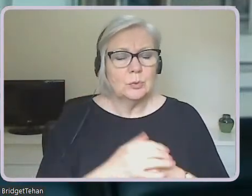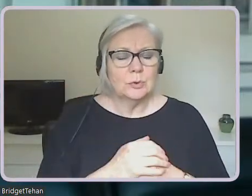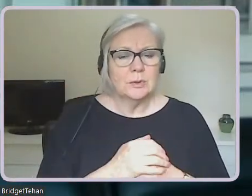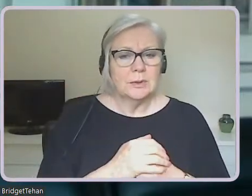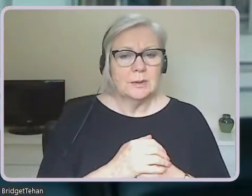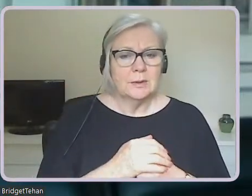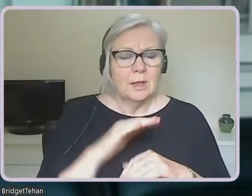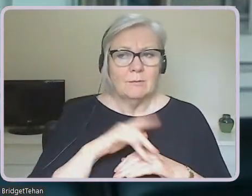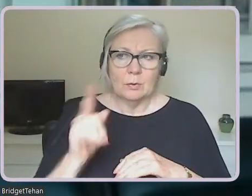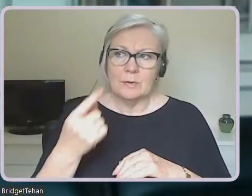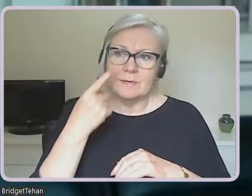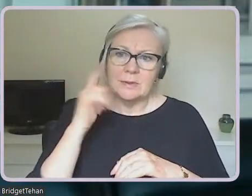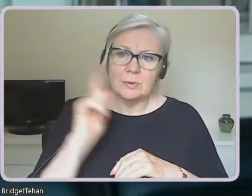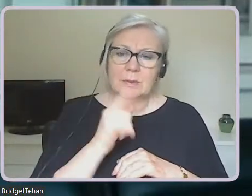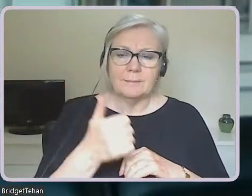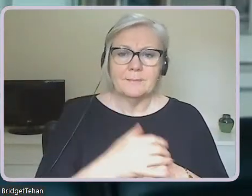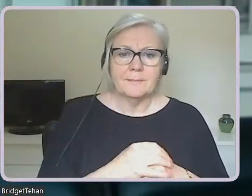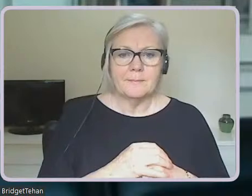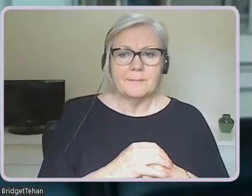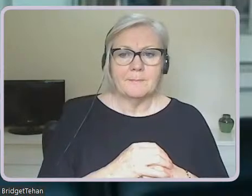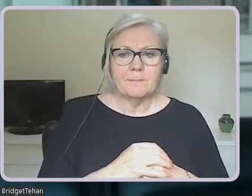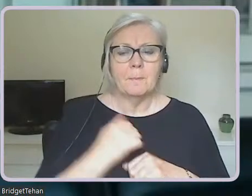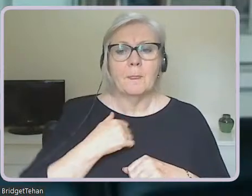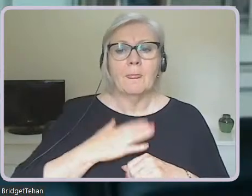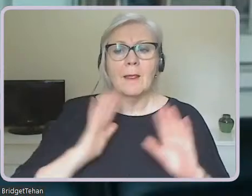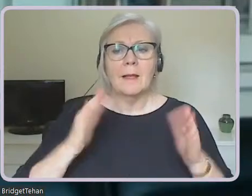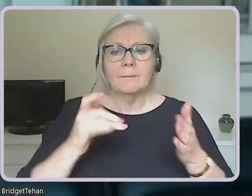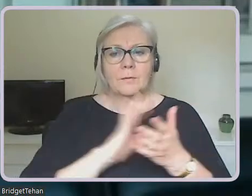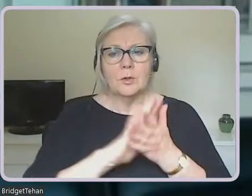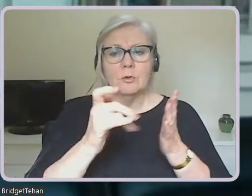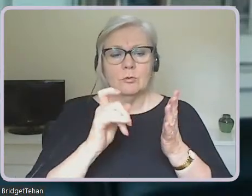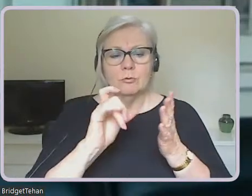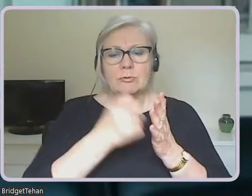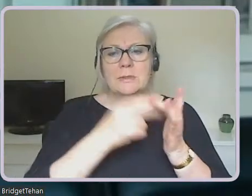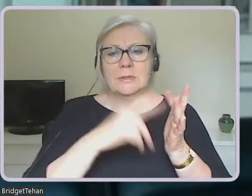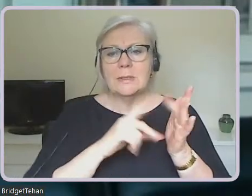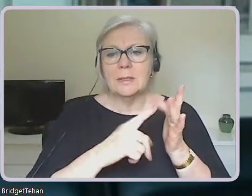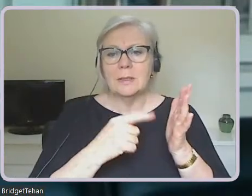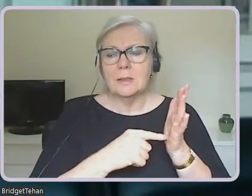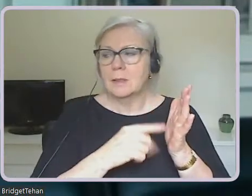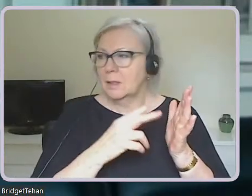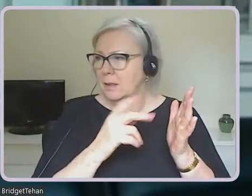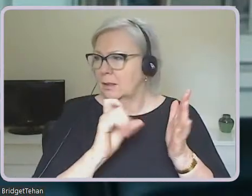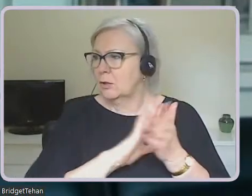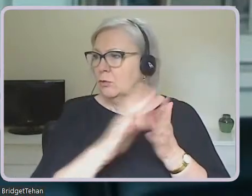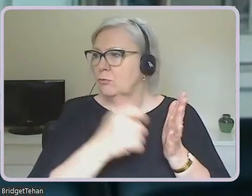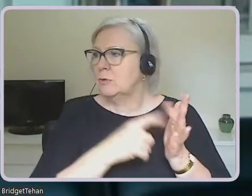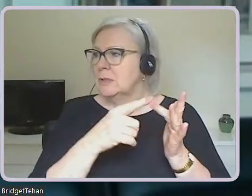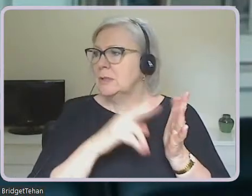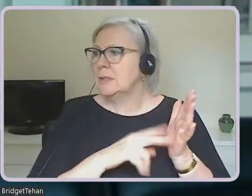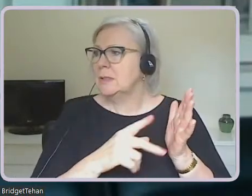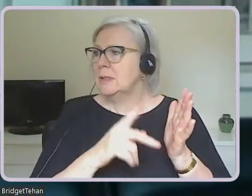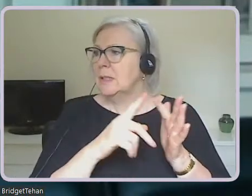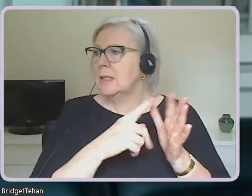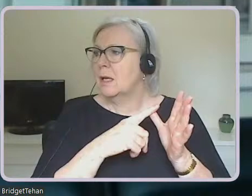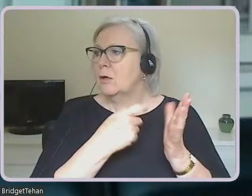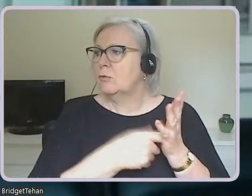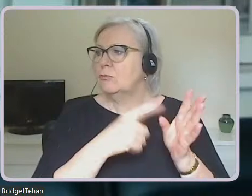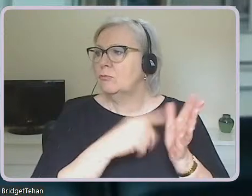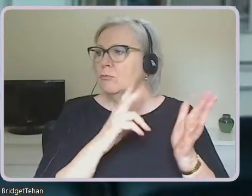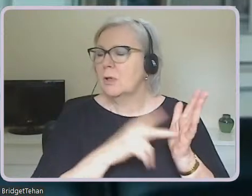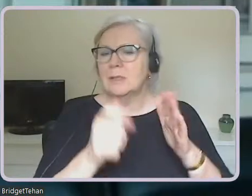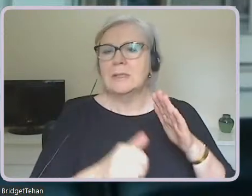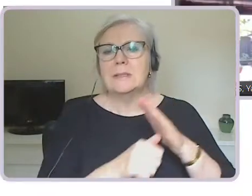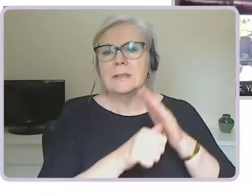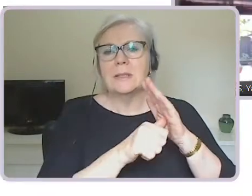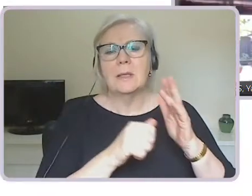seen today. I'd like to introduce Christina Ryan. Christina, of course, is the CEO of Disability